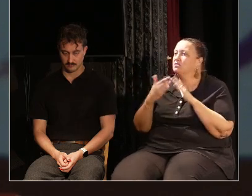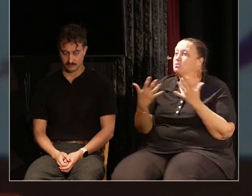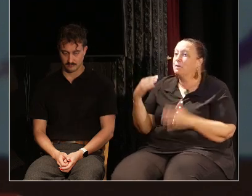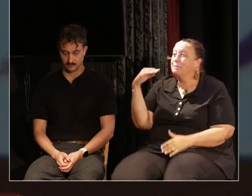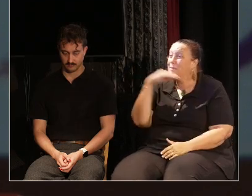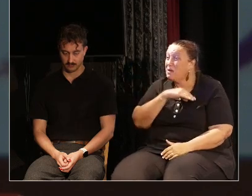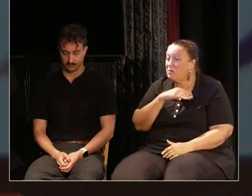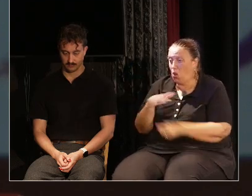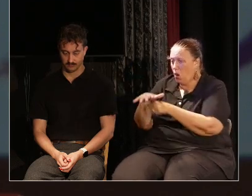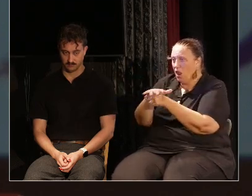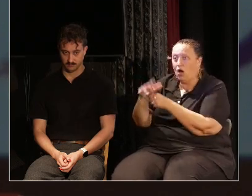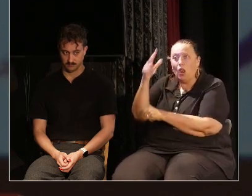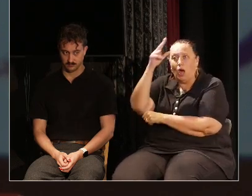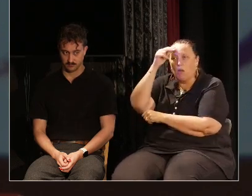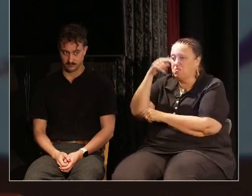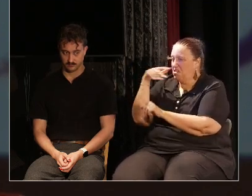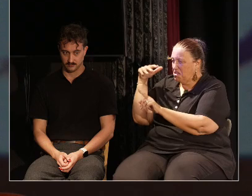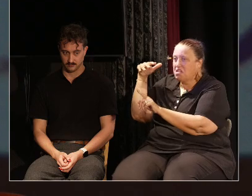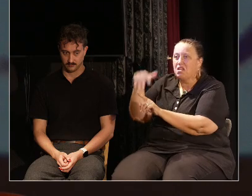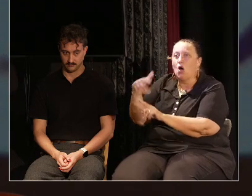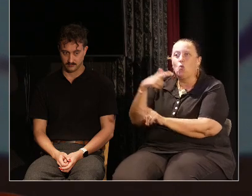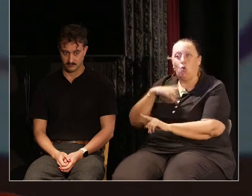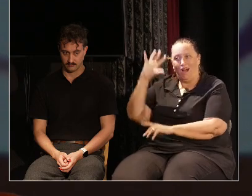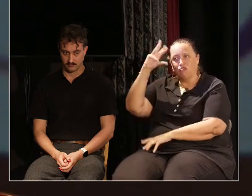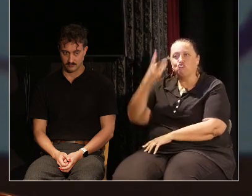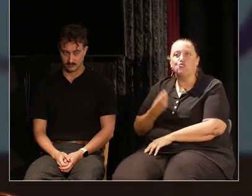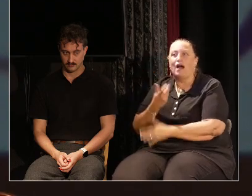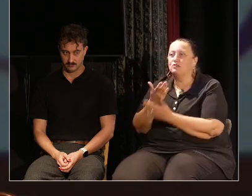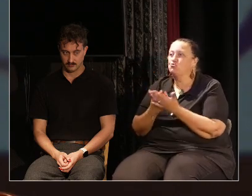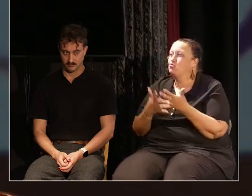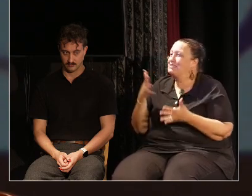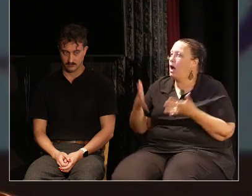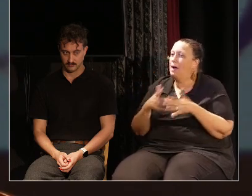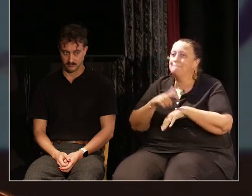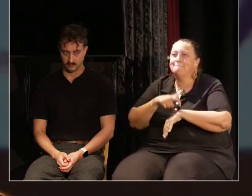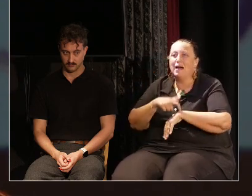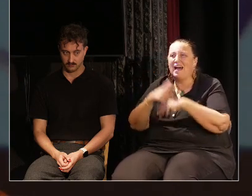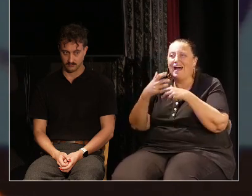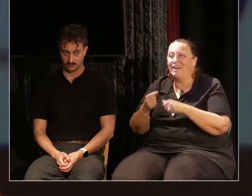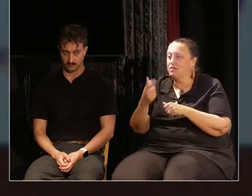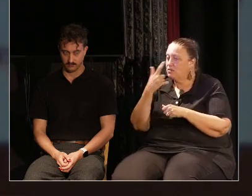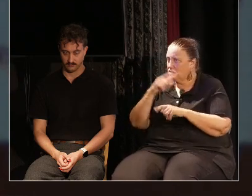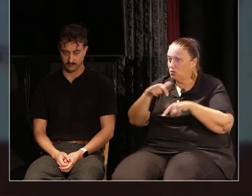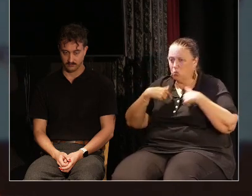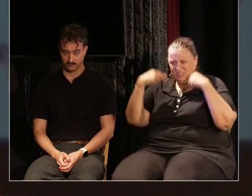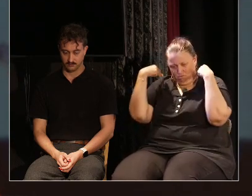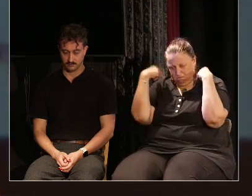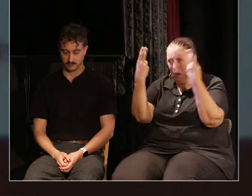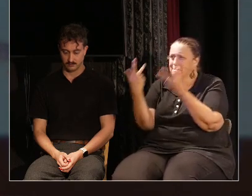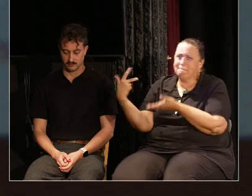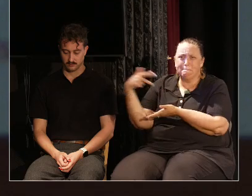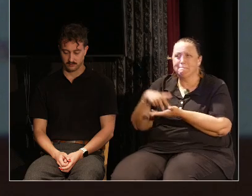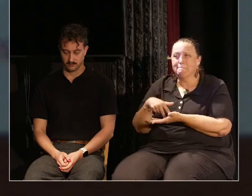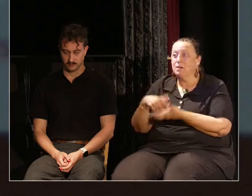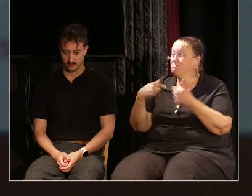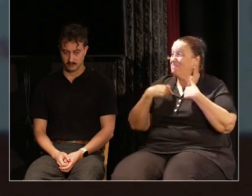our local libraries targeted because it was holding a drag story time. And that was a time to stand up. And that's what I